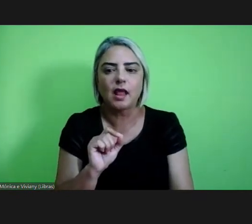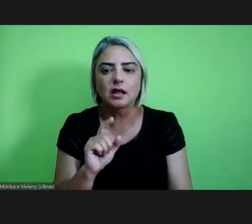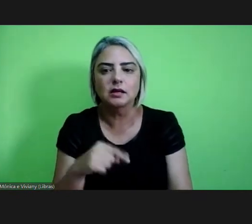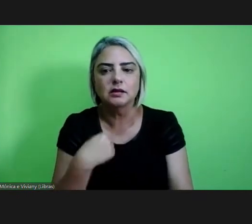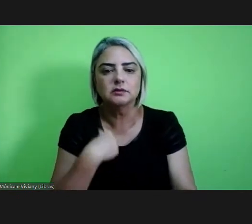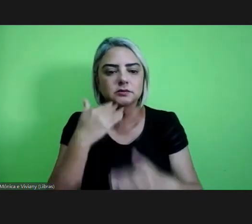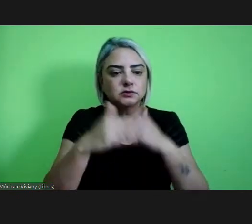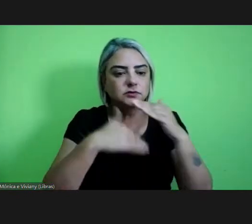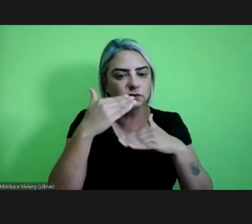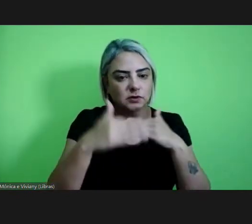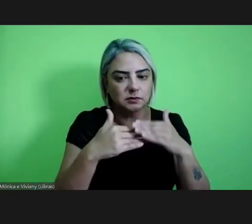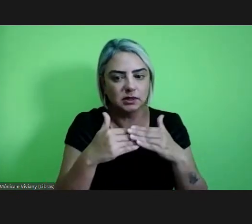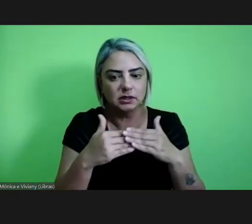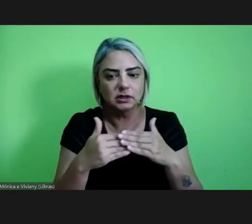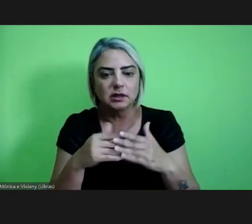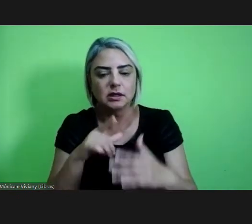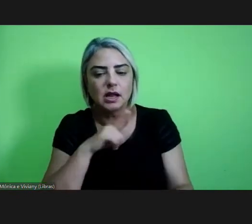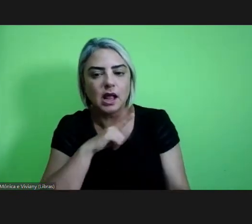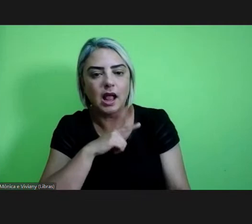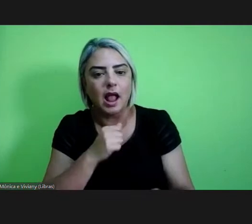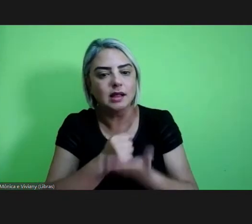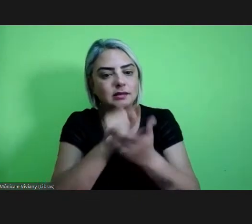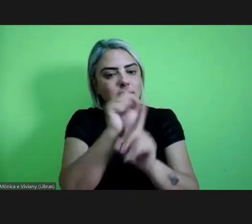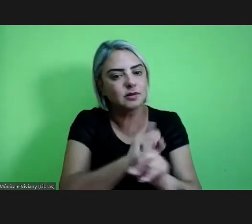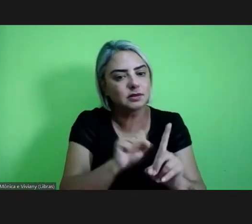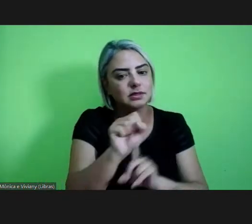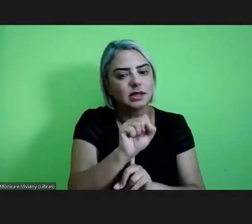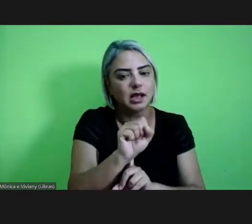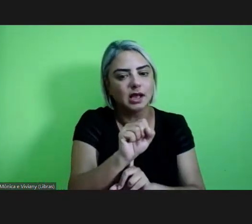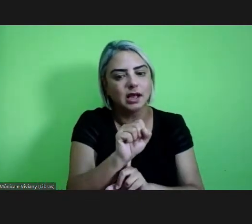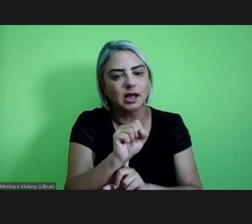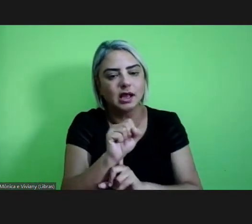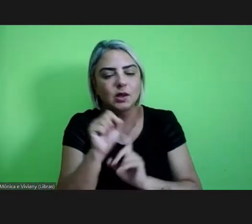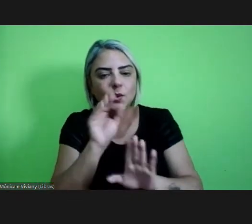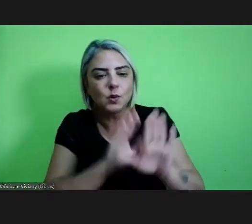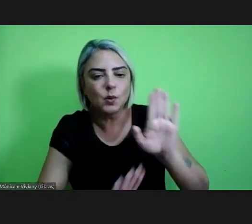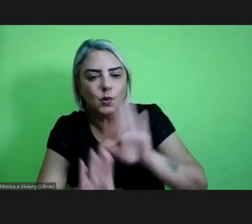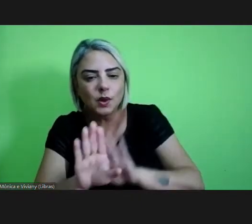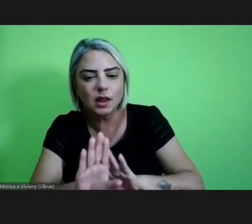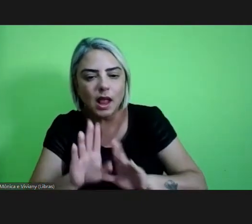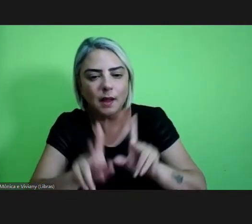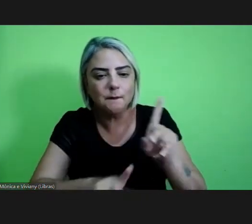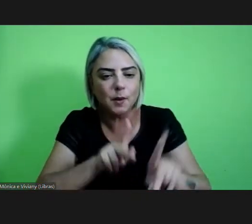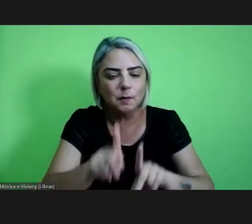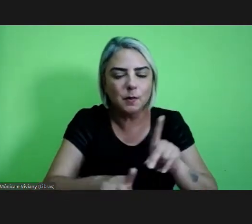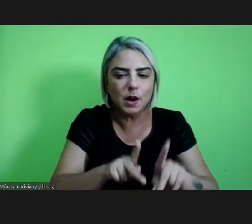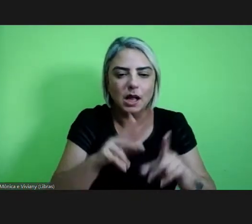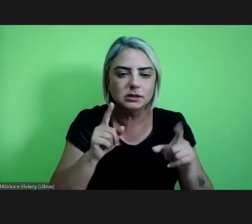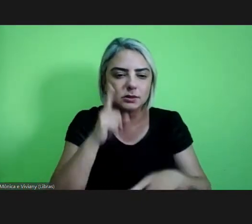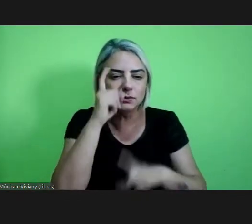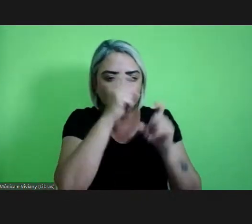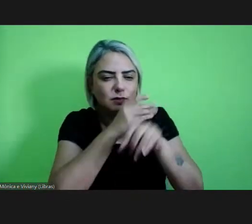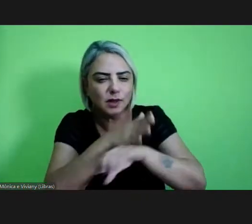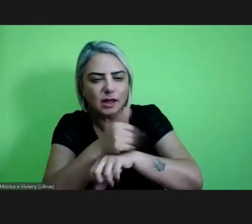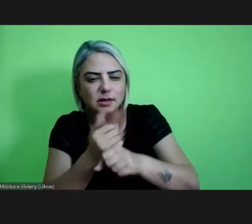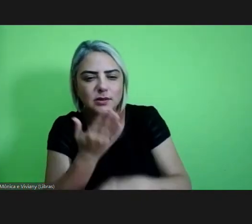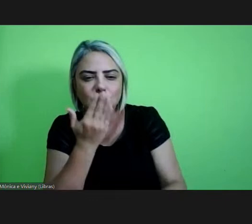children. It's also important for the knowledge and also social assistance, the caring the population with